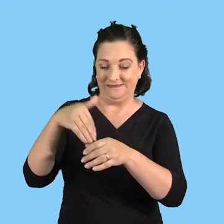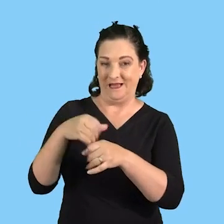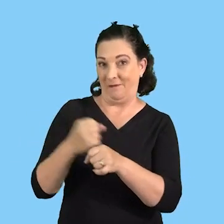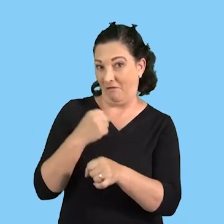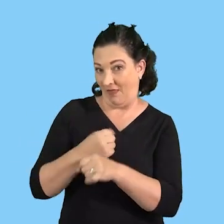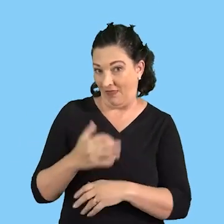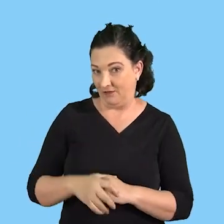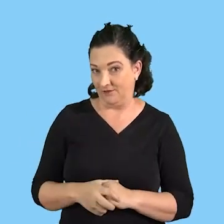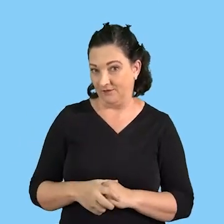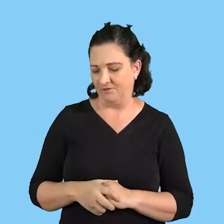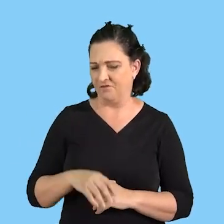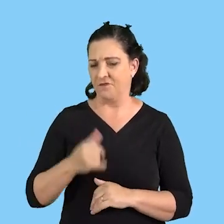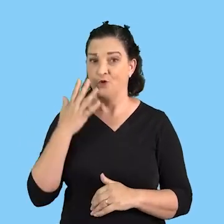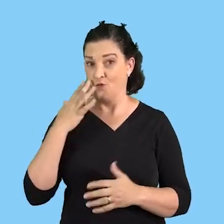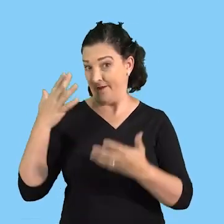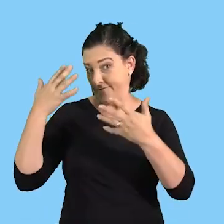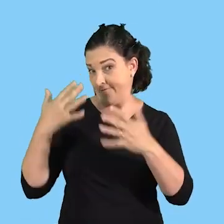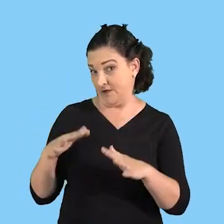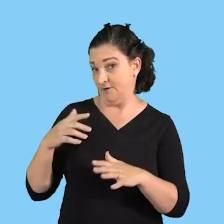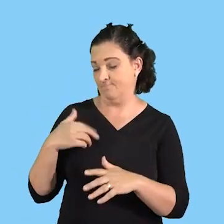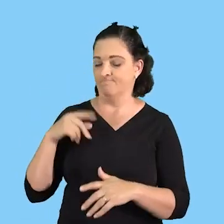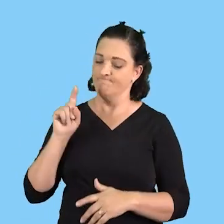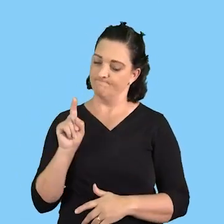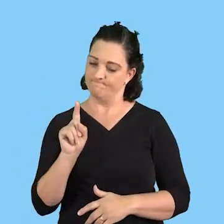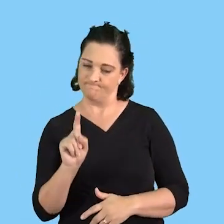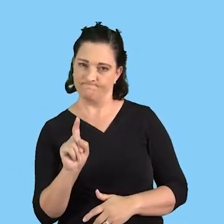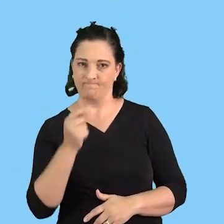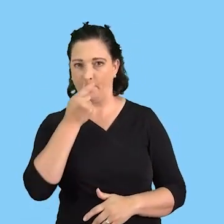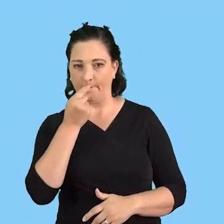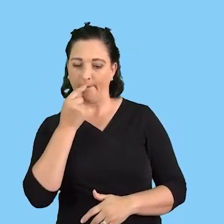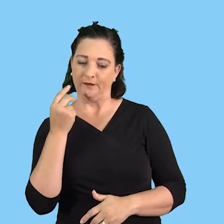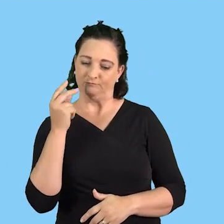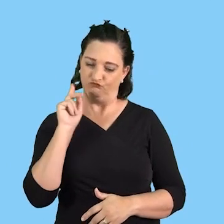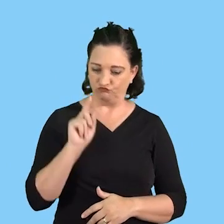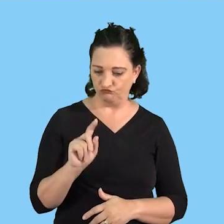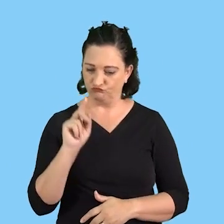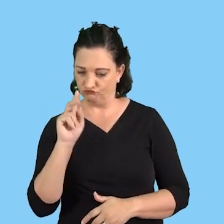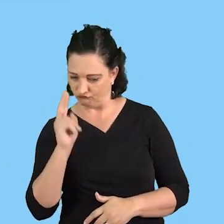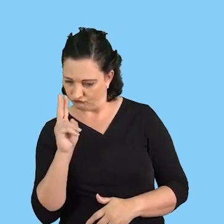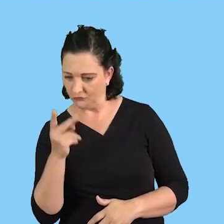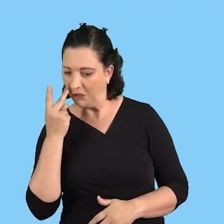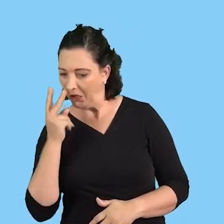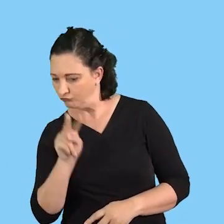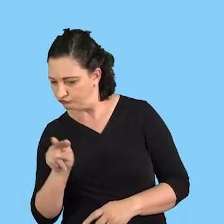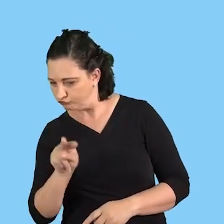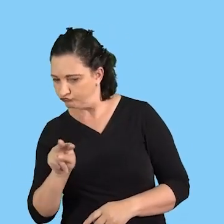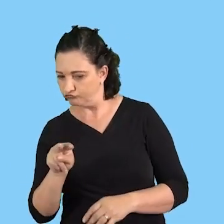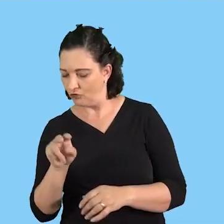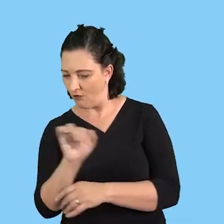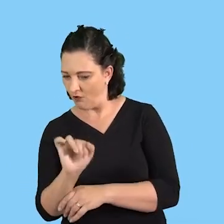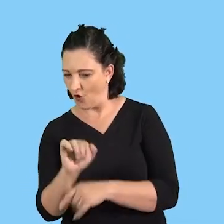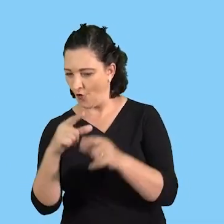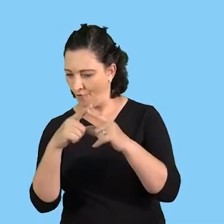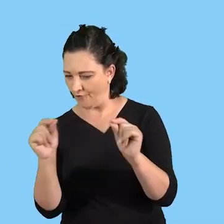am going to then inspect again to check if this process has been done right. Now, I am doing this to make sure that once